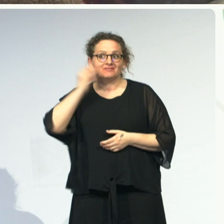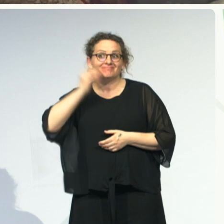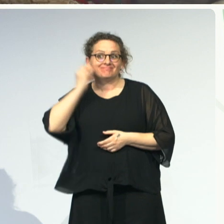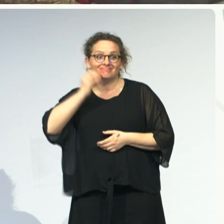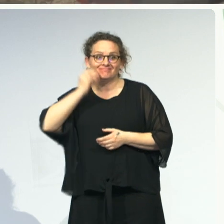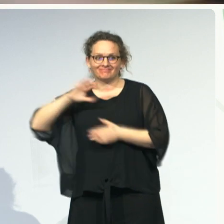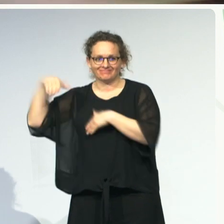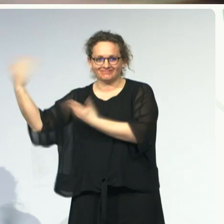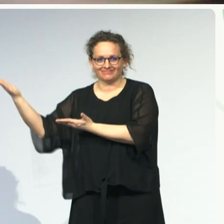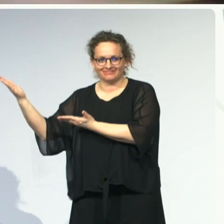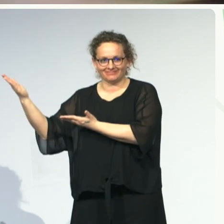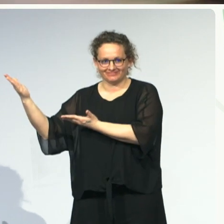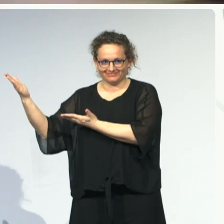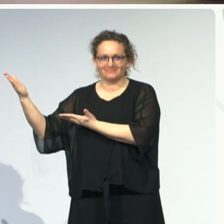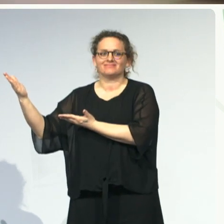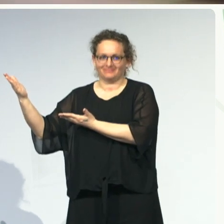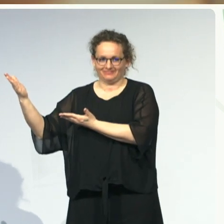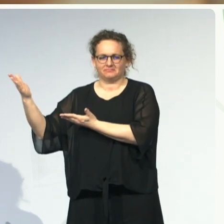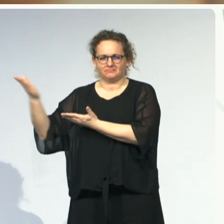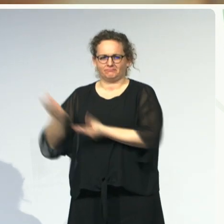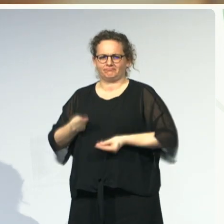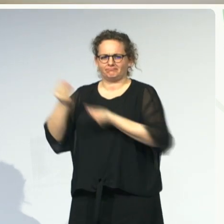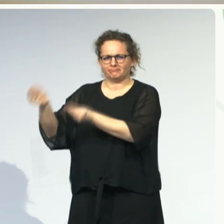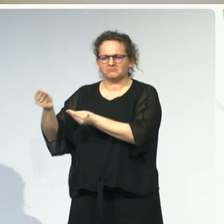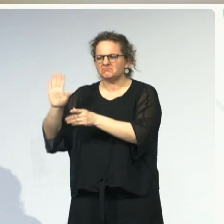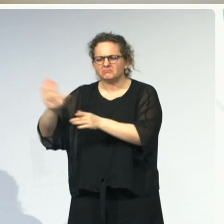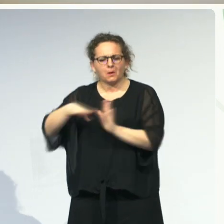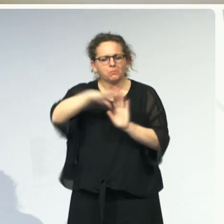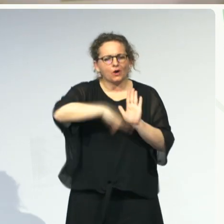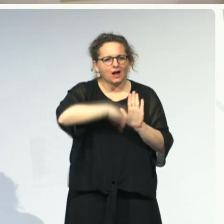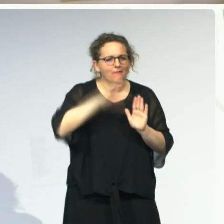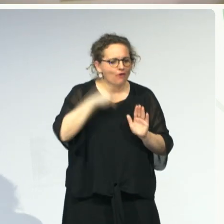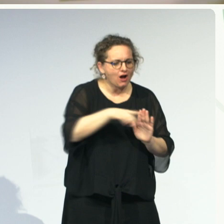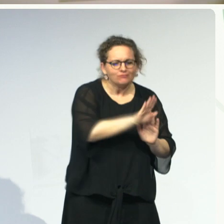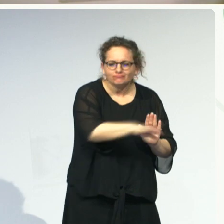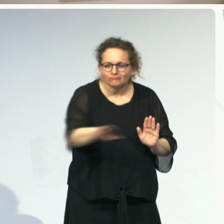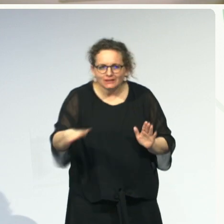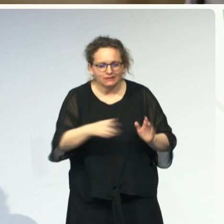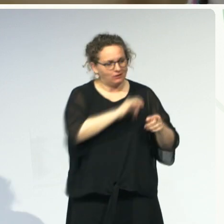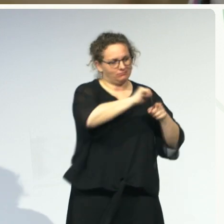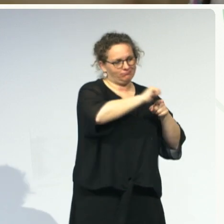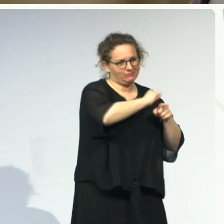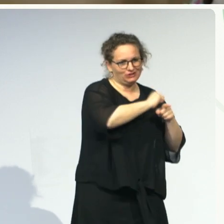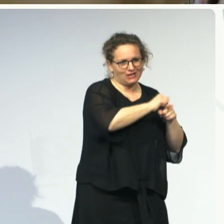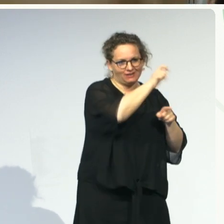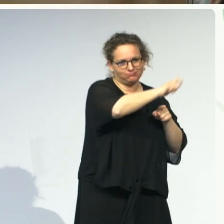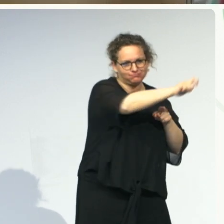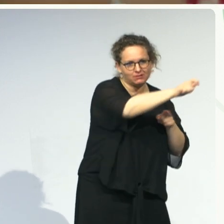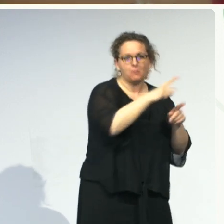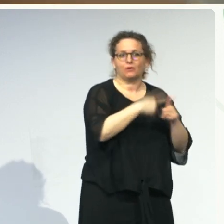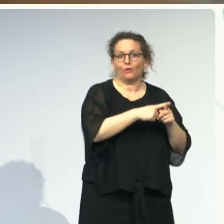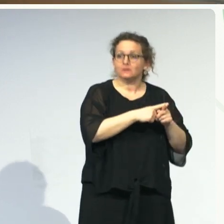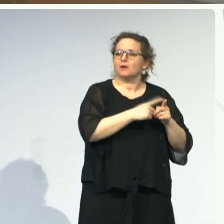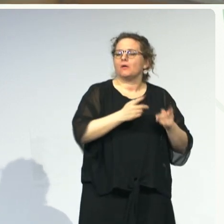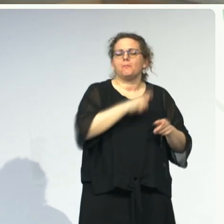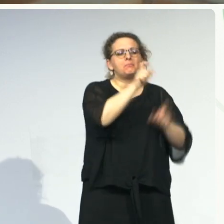Pride Program offers education programs, vocational training, and employment services to children and young persons with